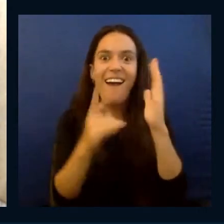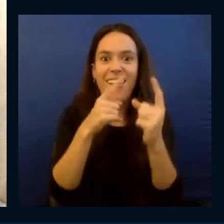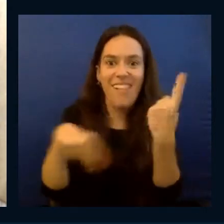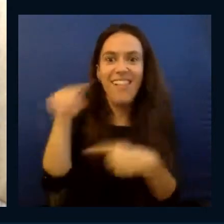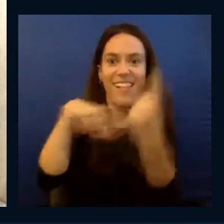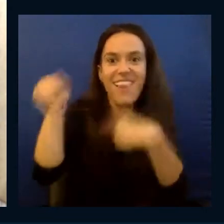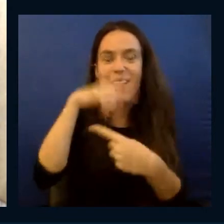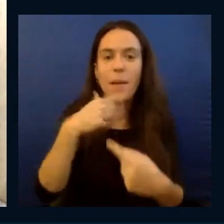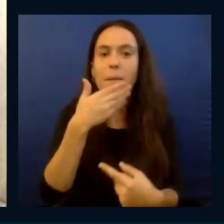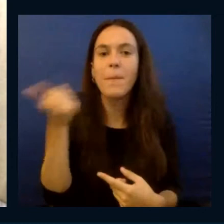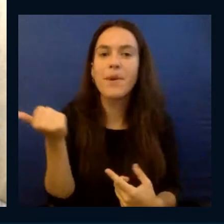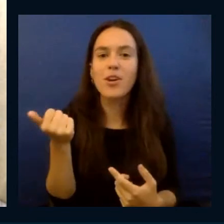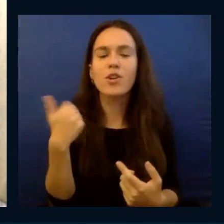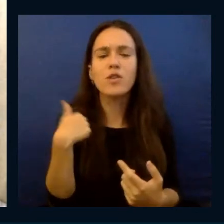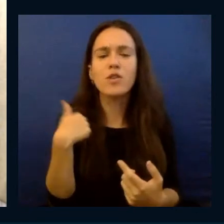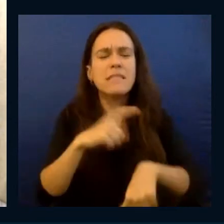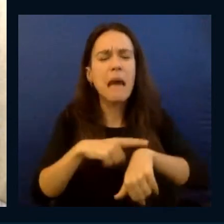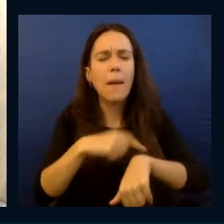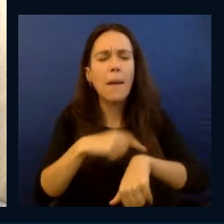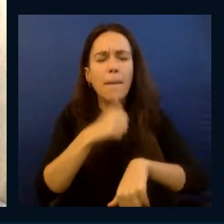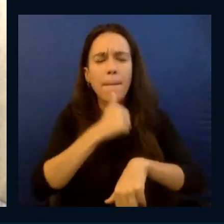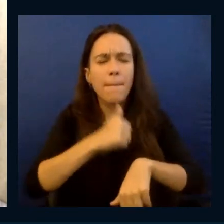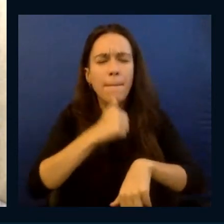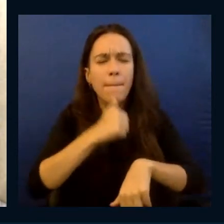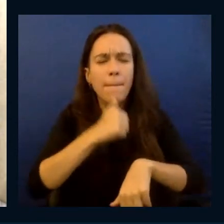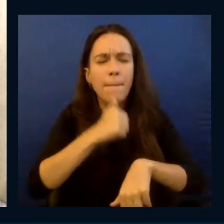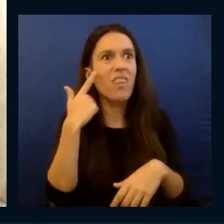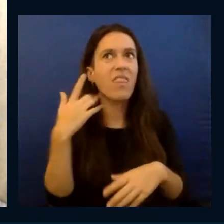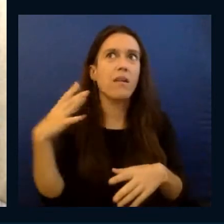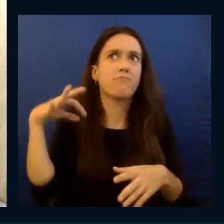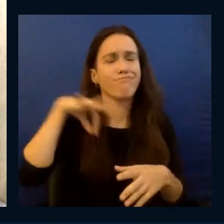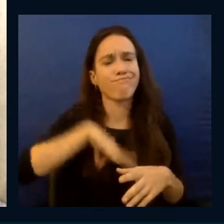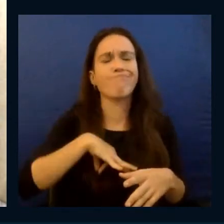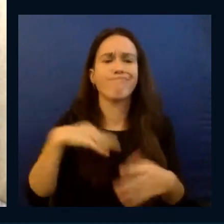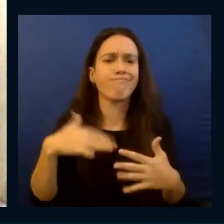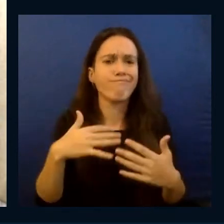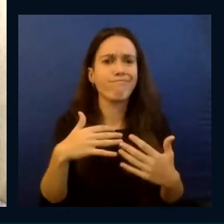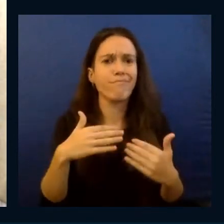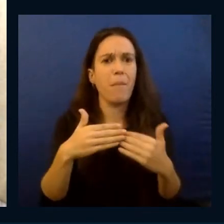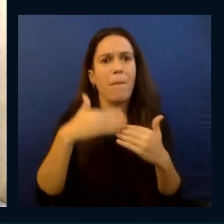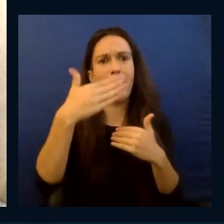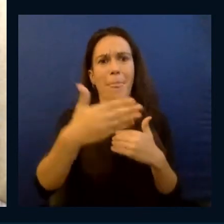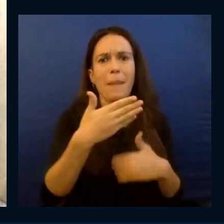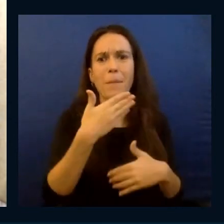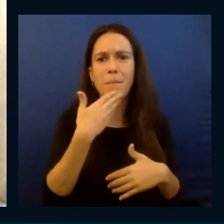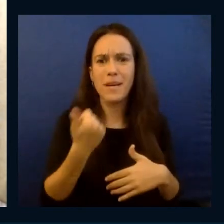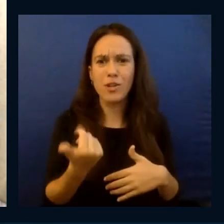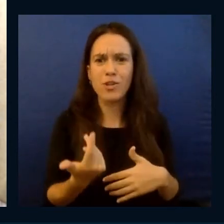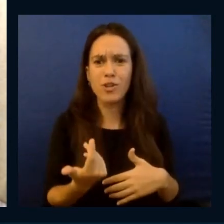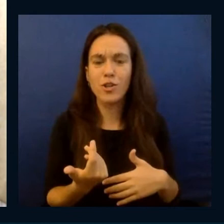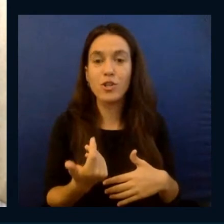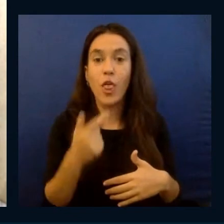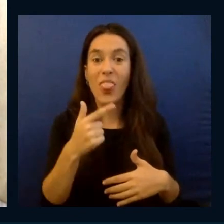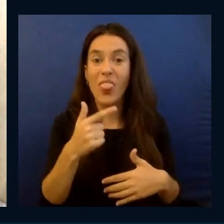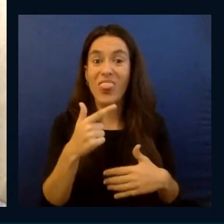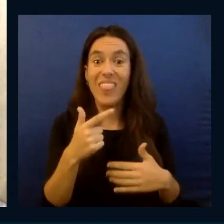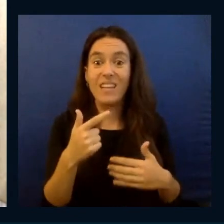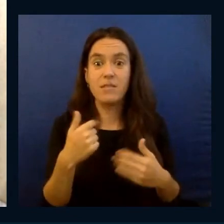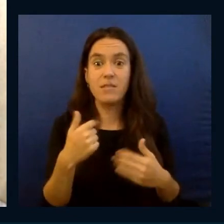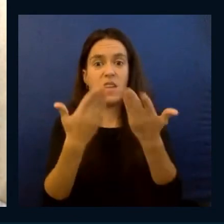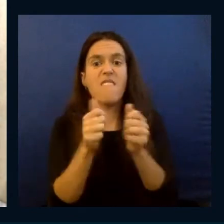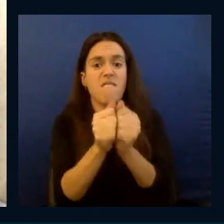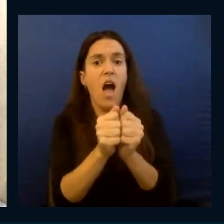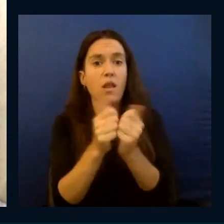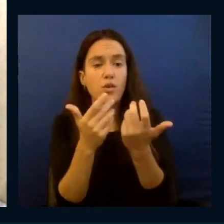some patience, but it pays dividends in the end where you're not bringing down your infrastructure. You're able to deploy faster, and you're delivering that value to your organization and your